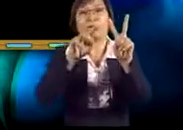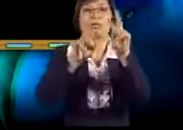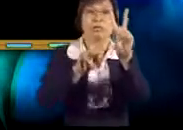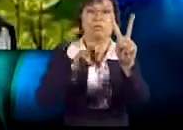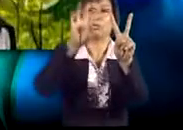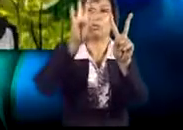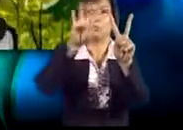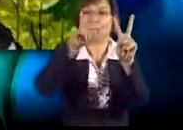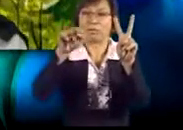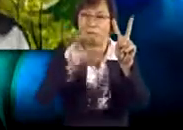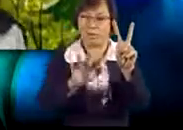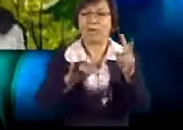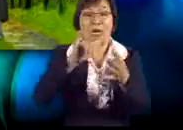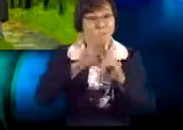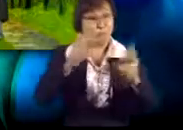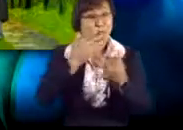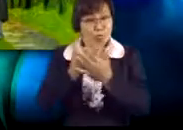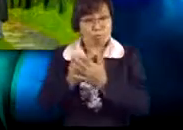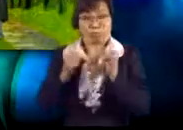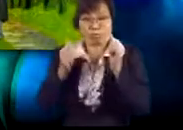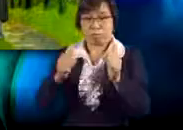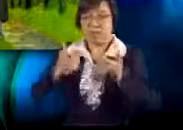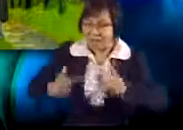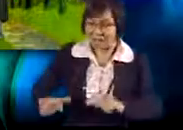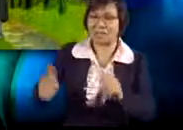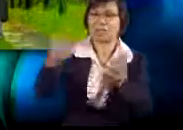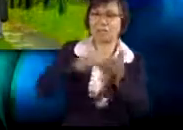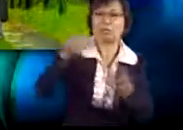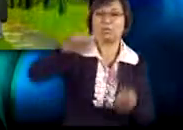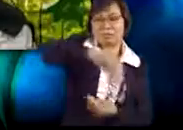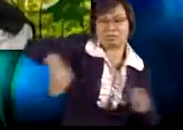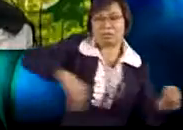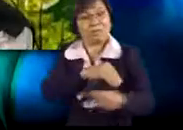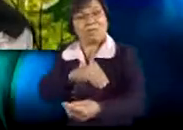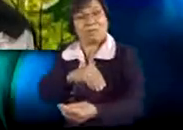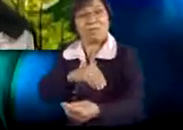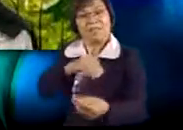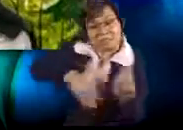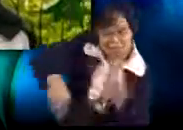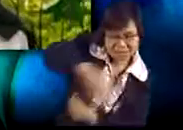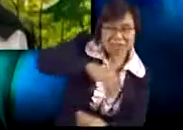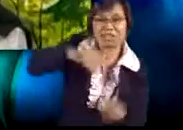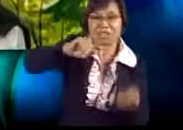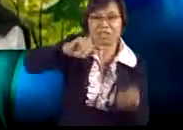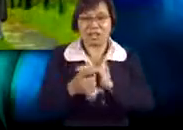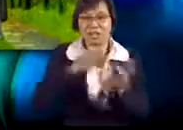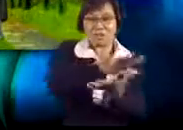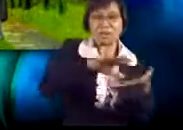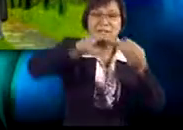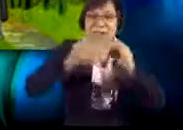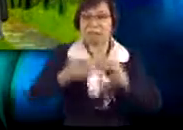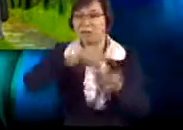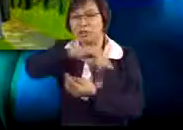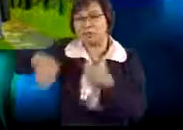fifths. Very good, Nick. Now let's do the reverse. Change a mixed number into